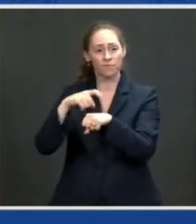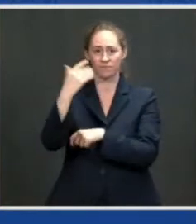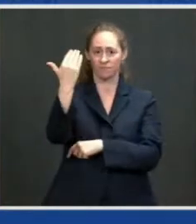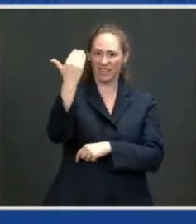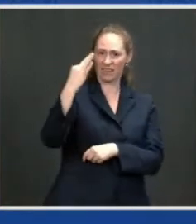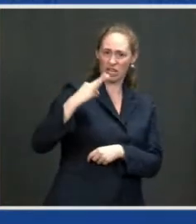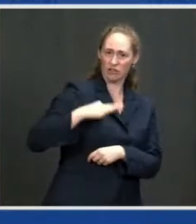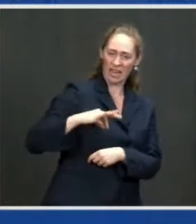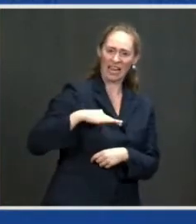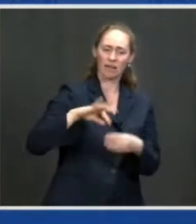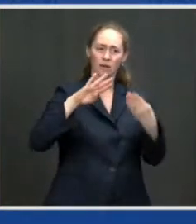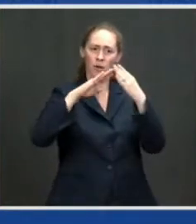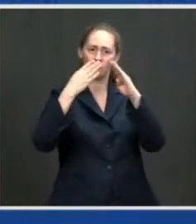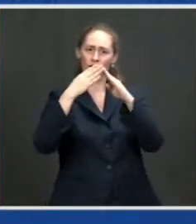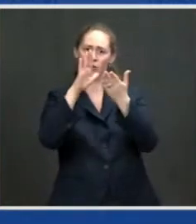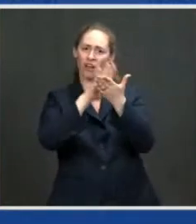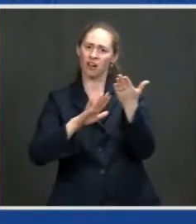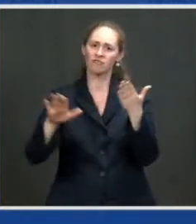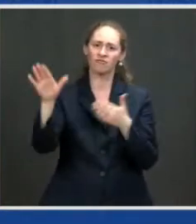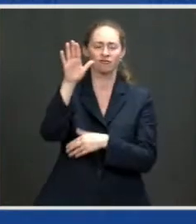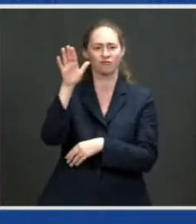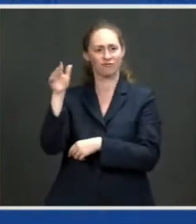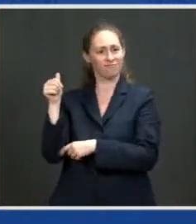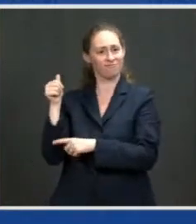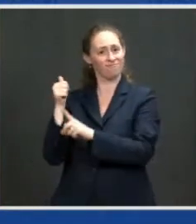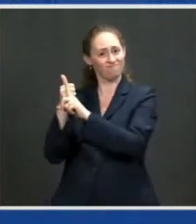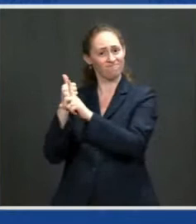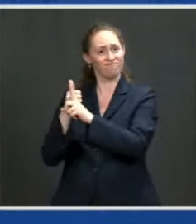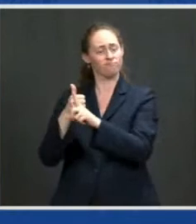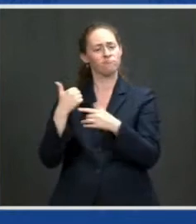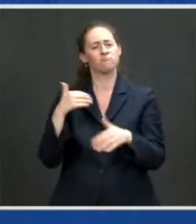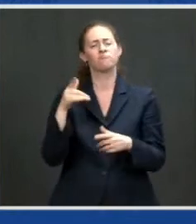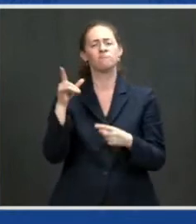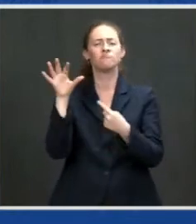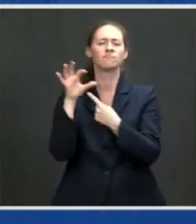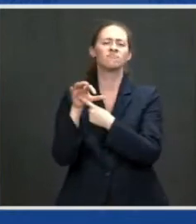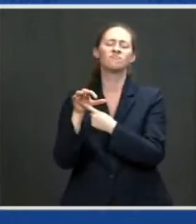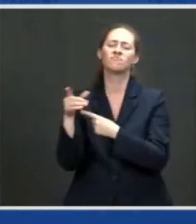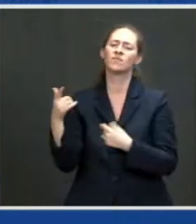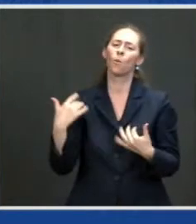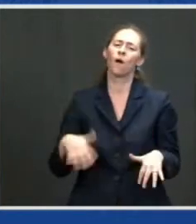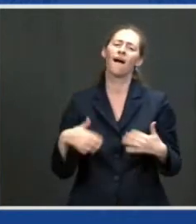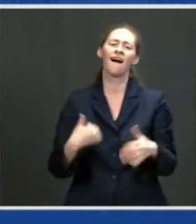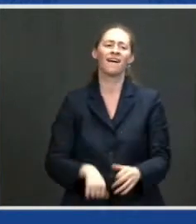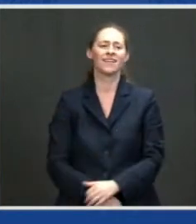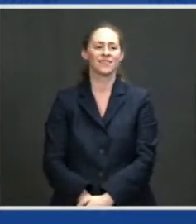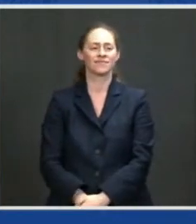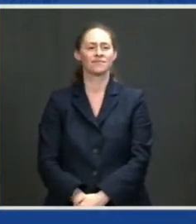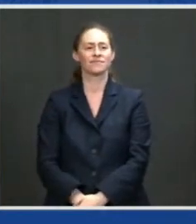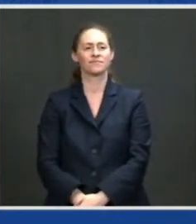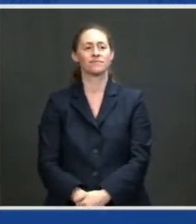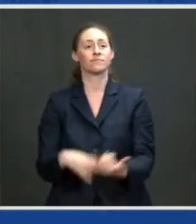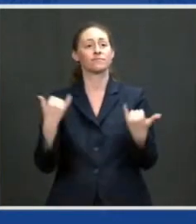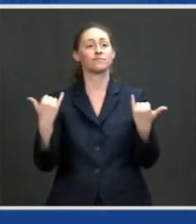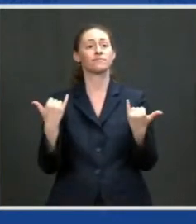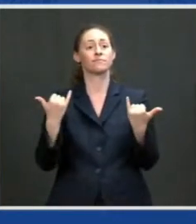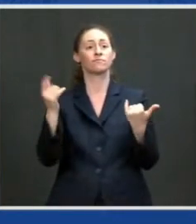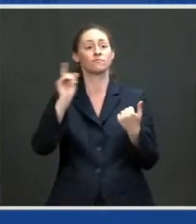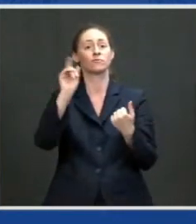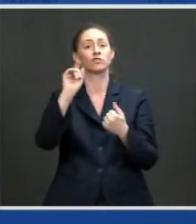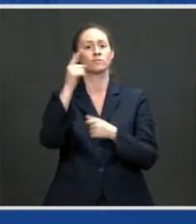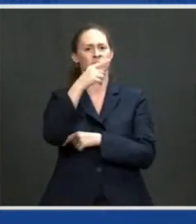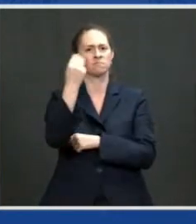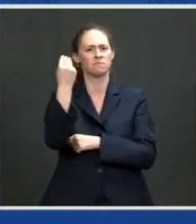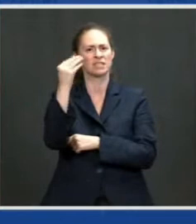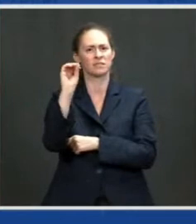15 credits. She's a remarkable person. And she's out in Missouri right now and in Kansas doing other things,